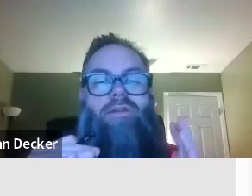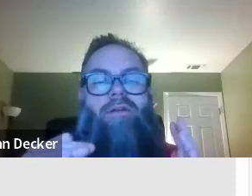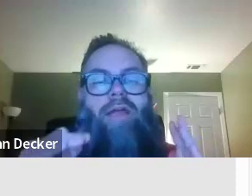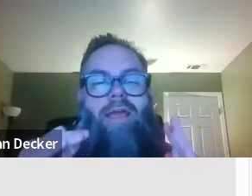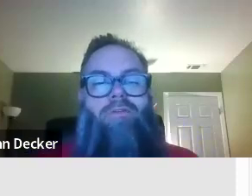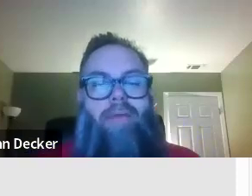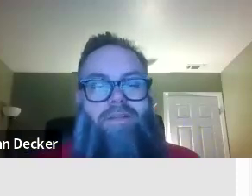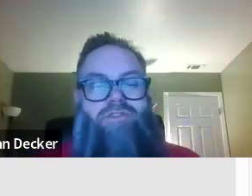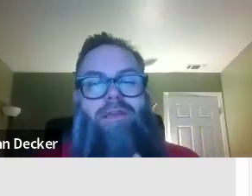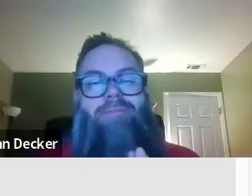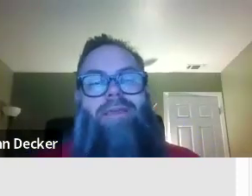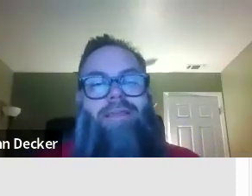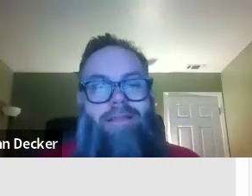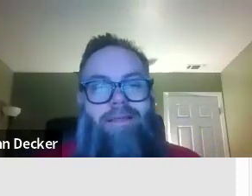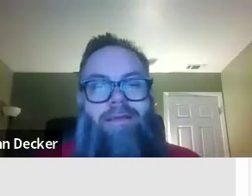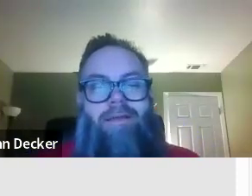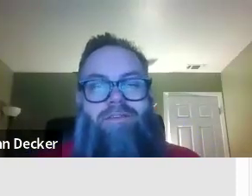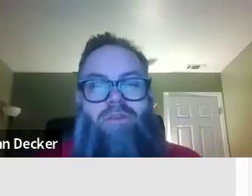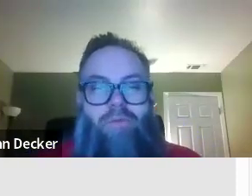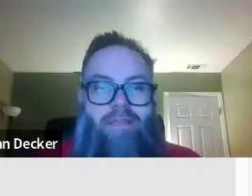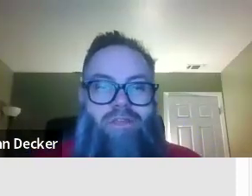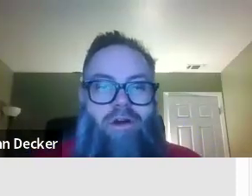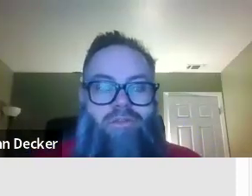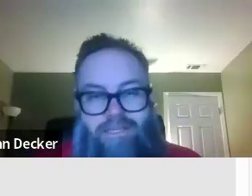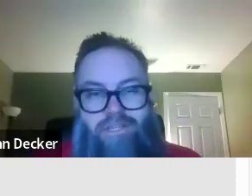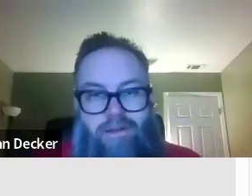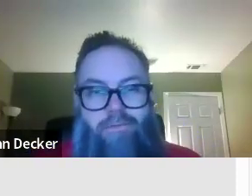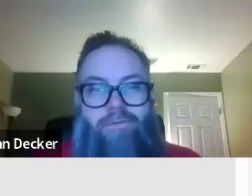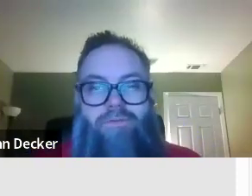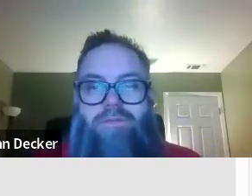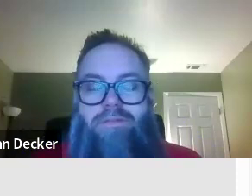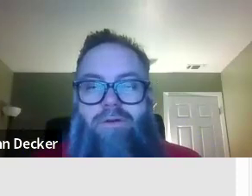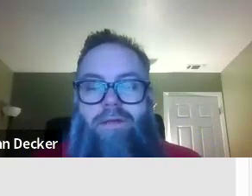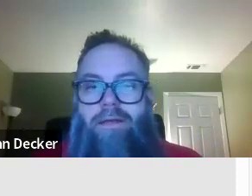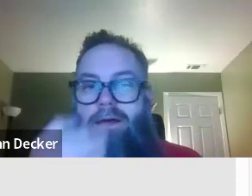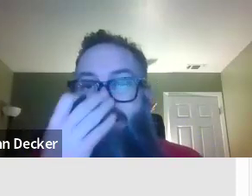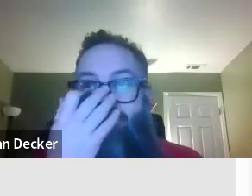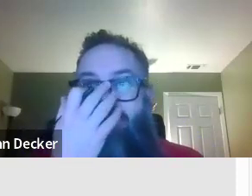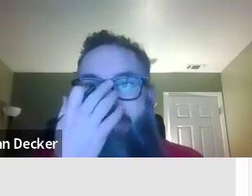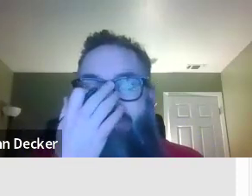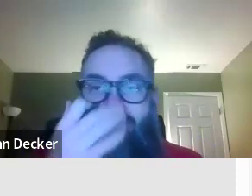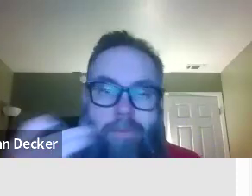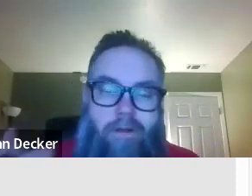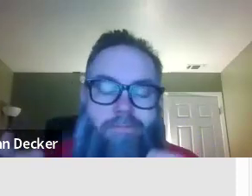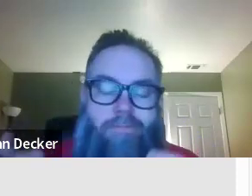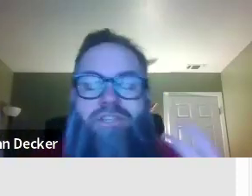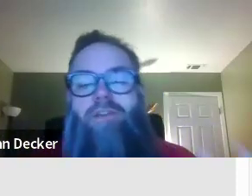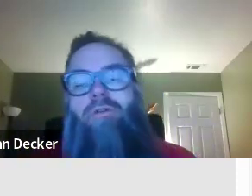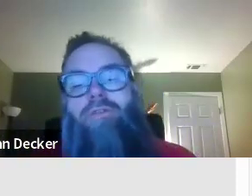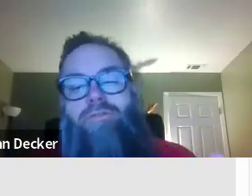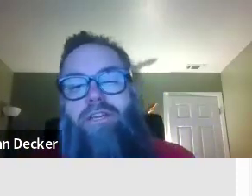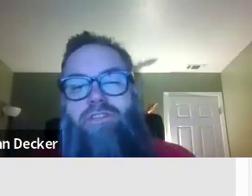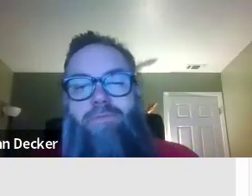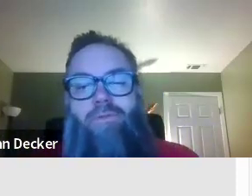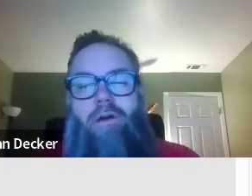the service coordinator and their manager immediately so that we can get the authorization in for folks. So it's just a reminder to please